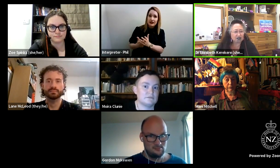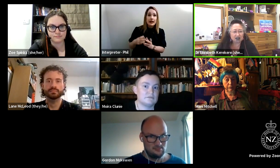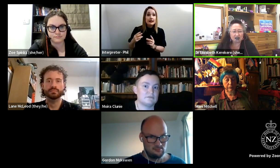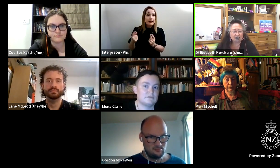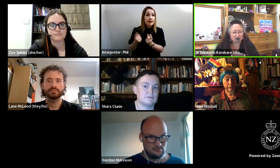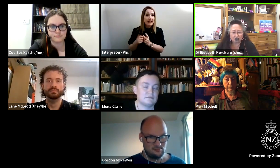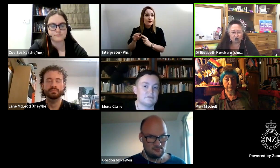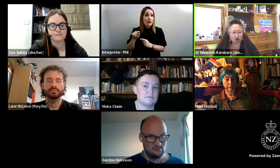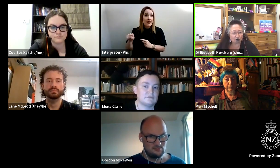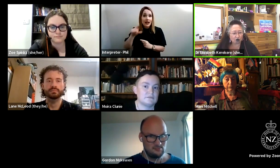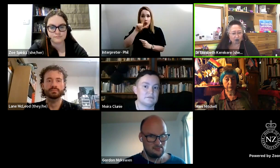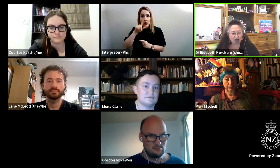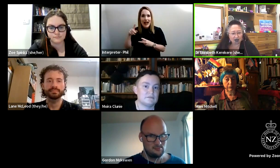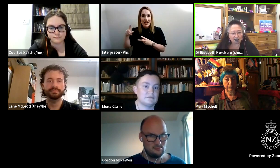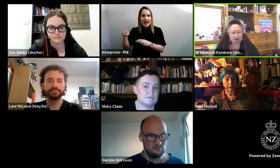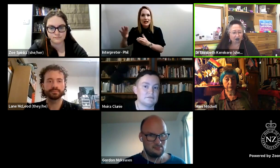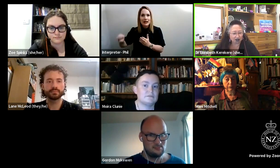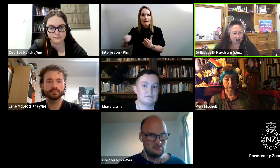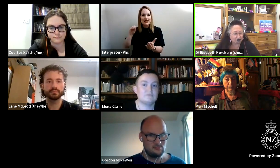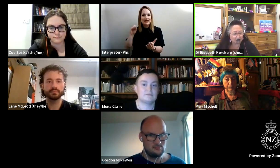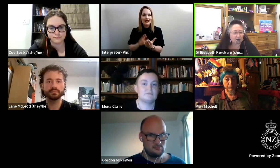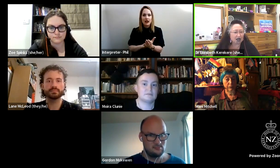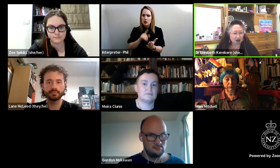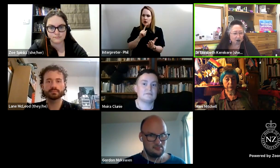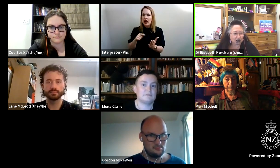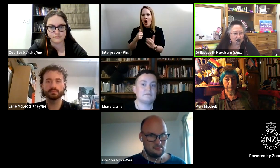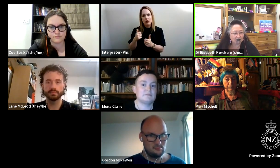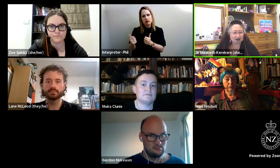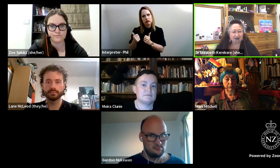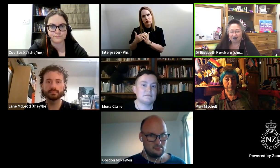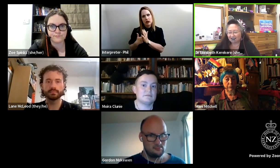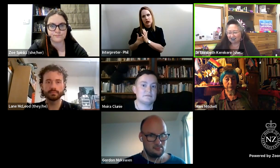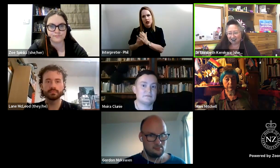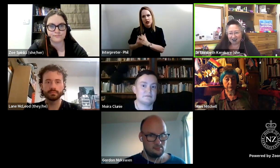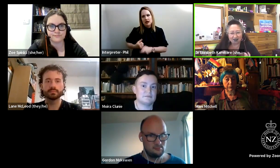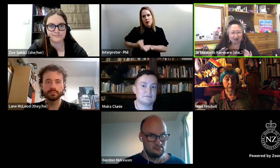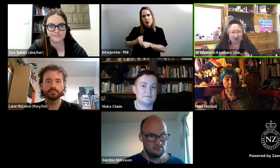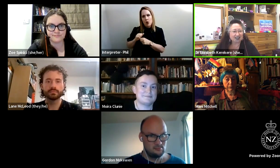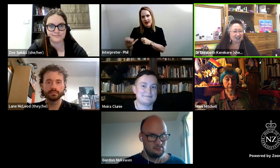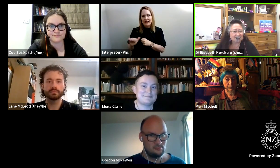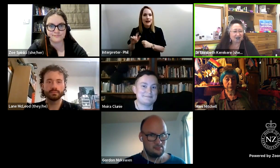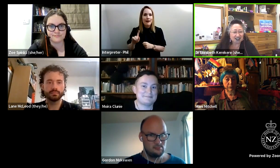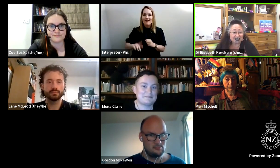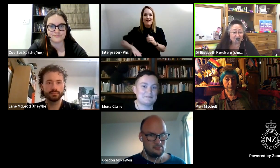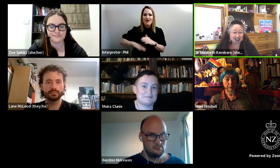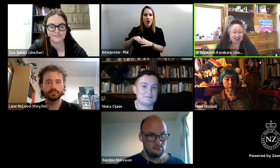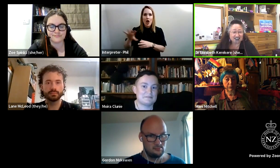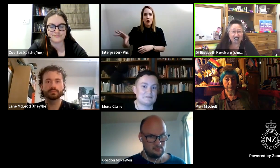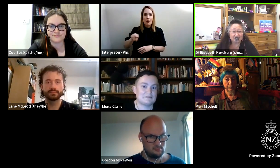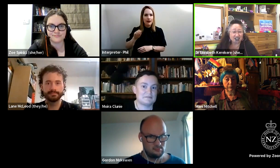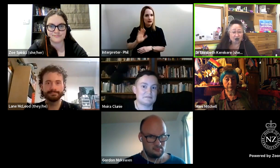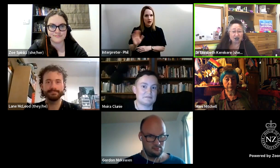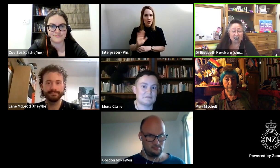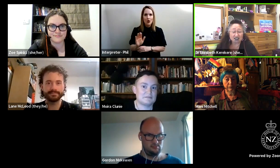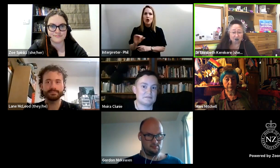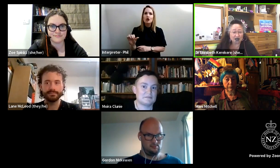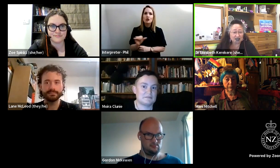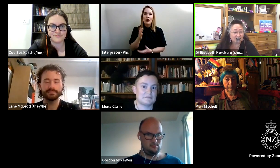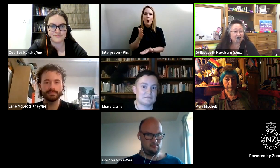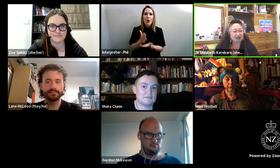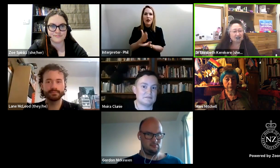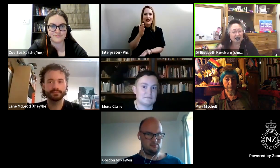out of that. Do not copy everything from anybody. Write something that's authentic and genuine.